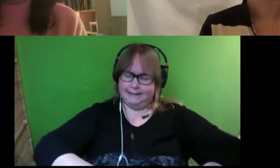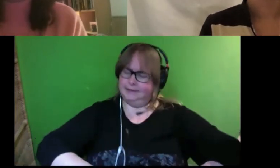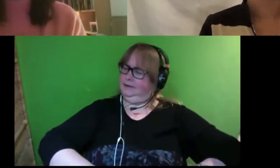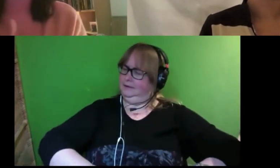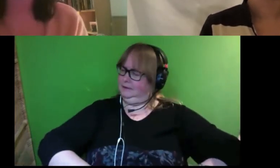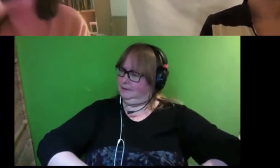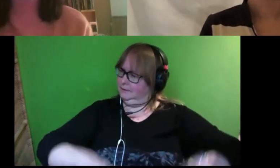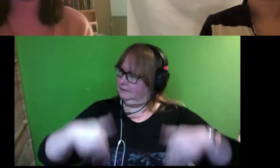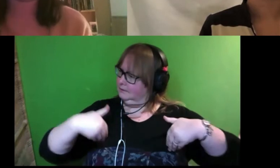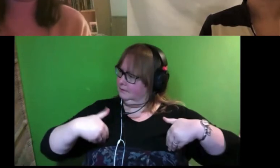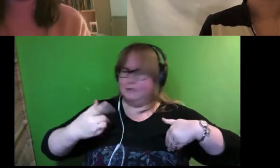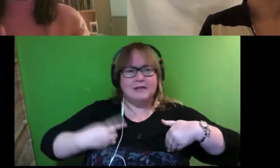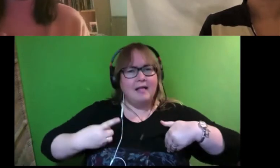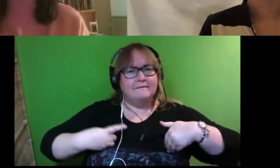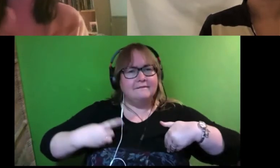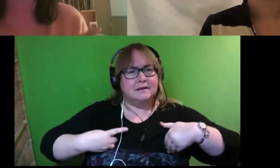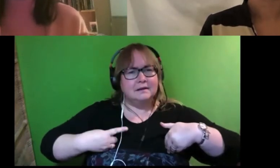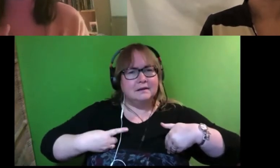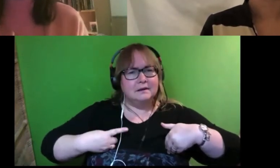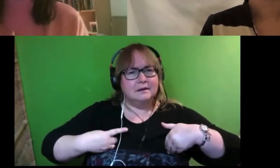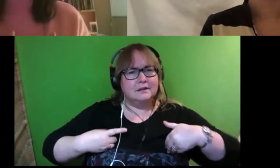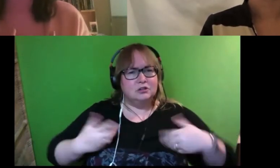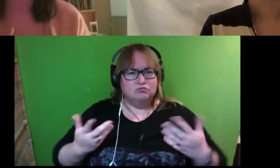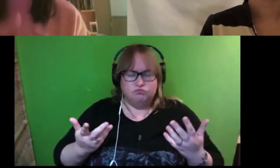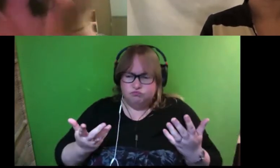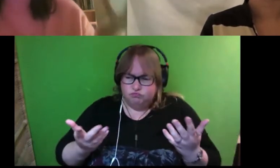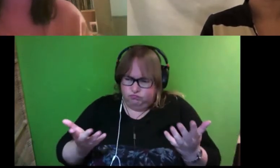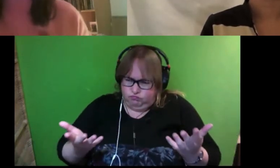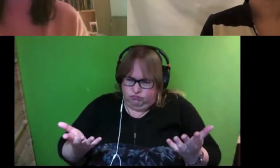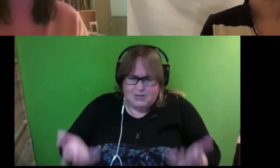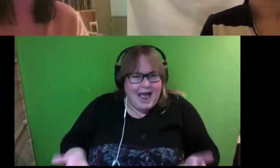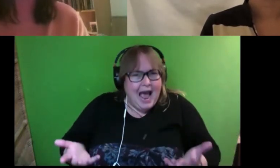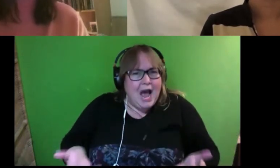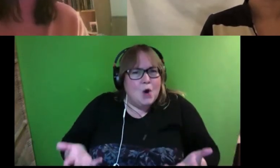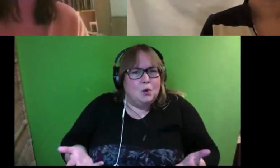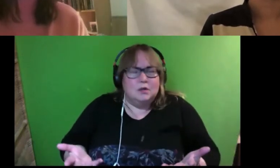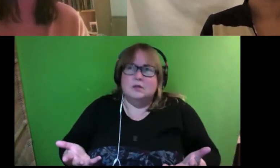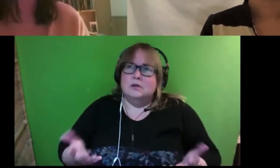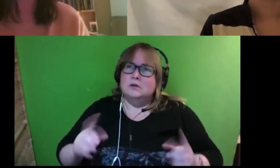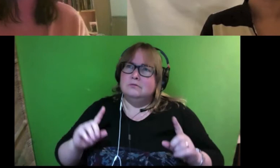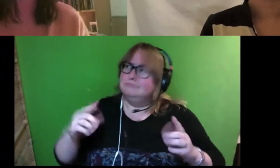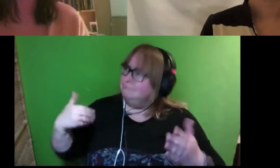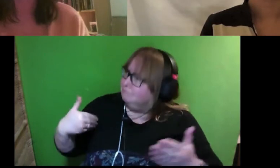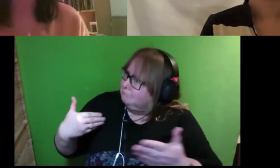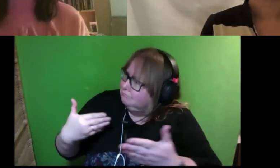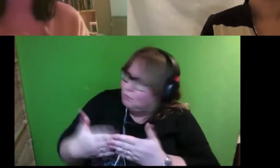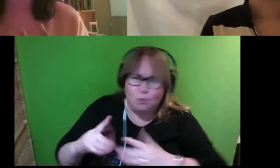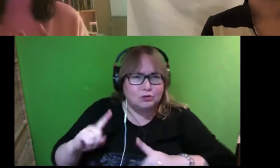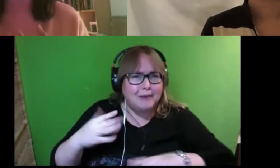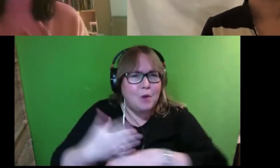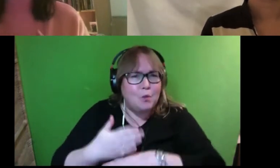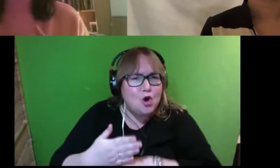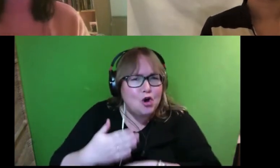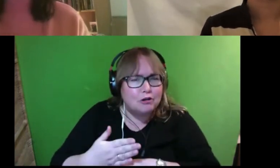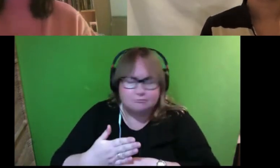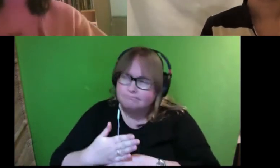say, not necessarily about this moment, but just generally what is my life's work. And yeah, so I